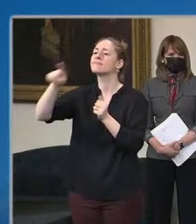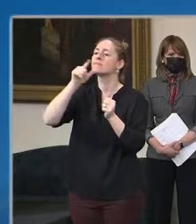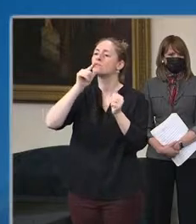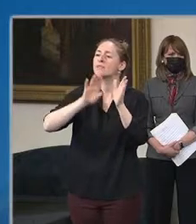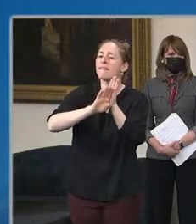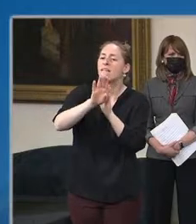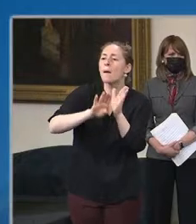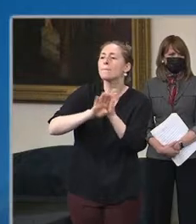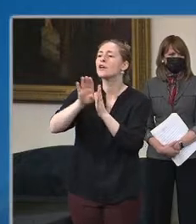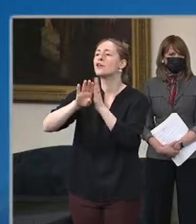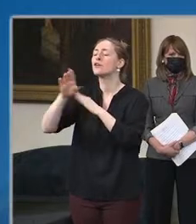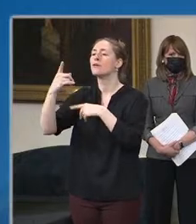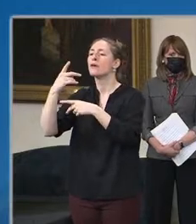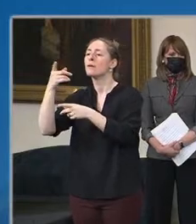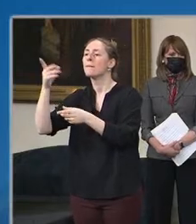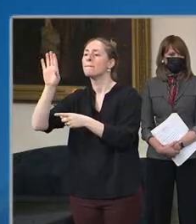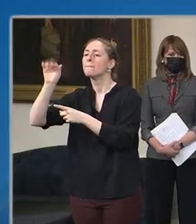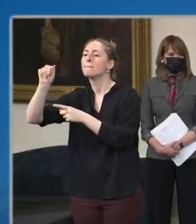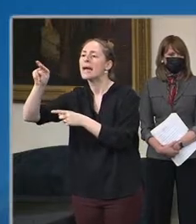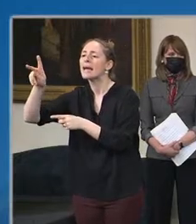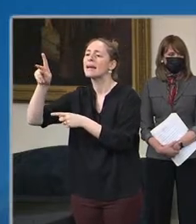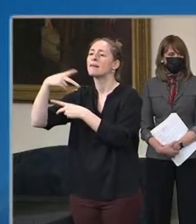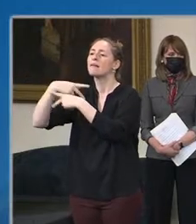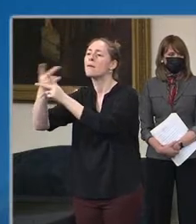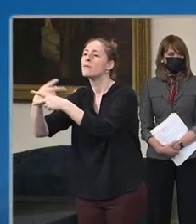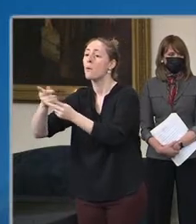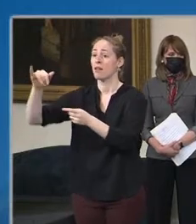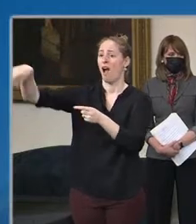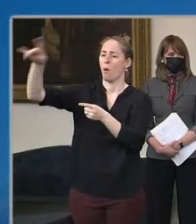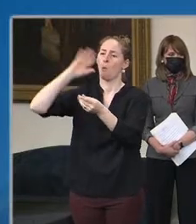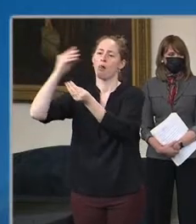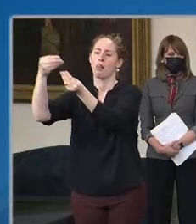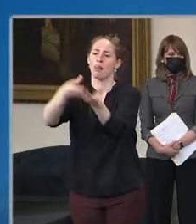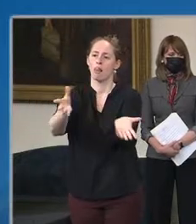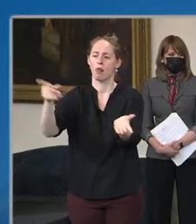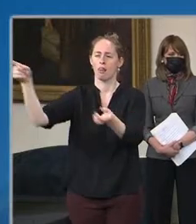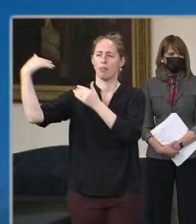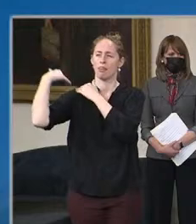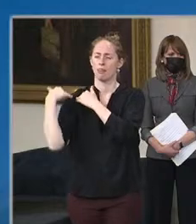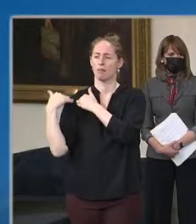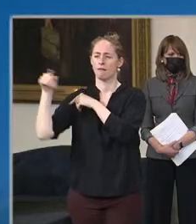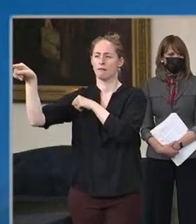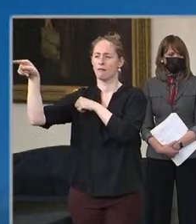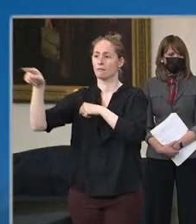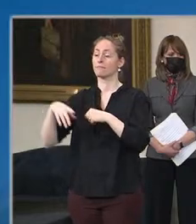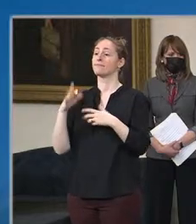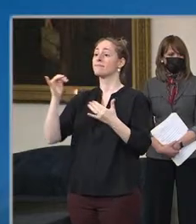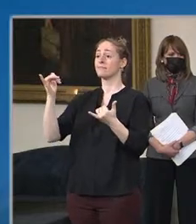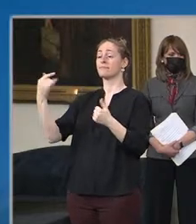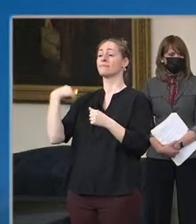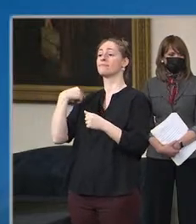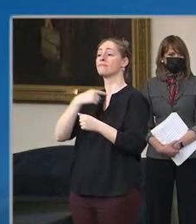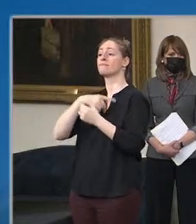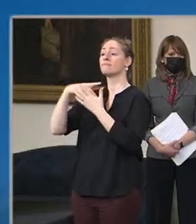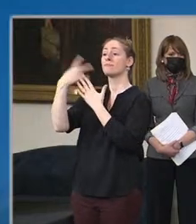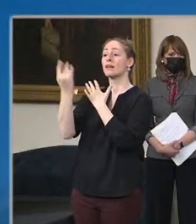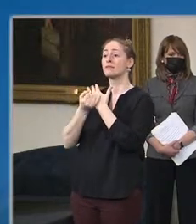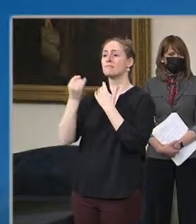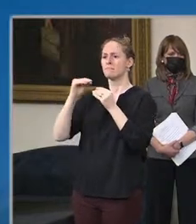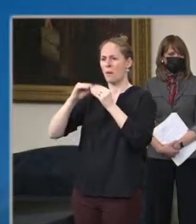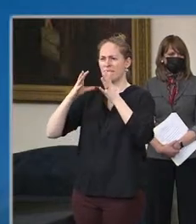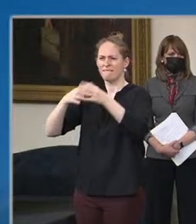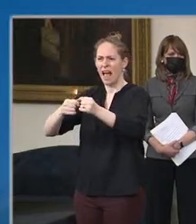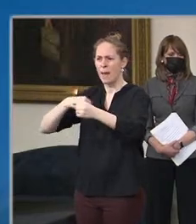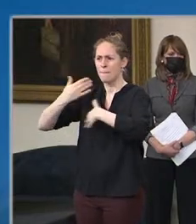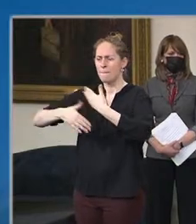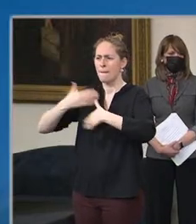construction of housing. It expands the pipeline and moves projects through more rapidly. And what does that